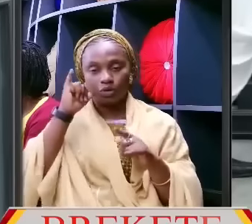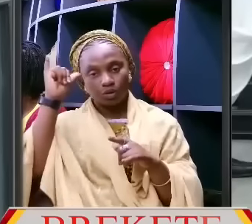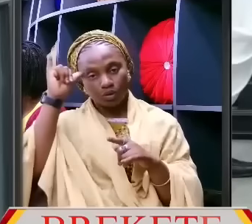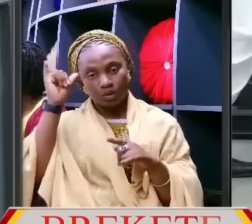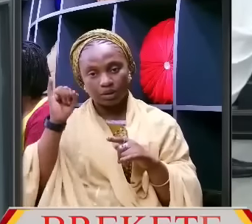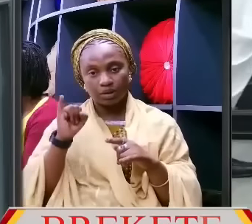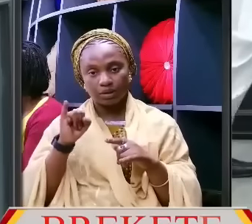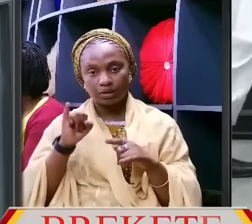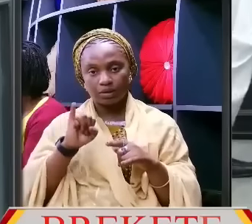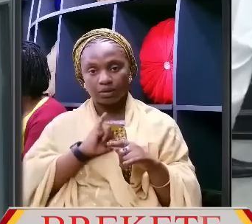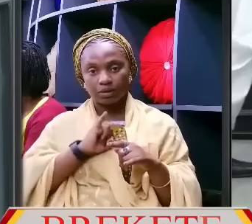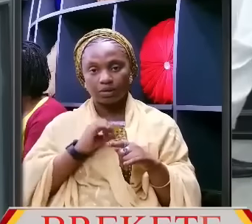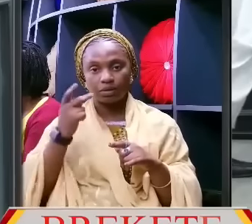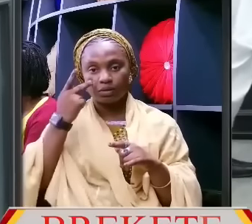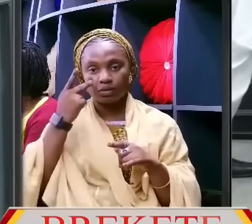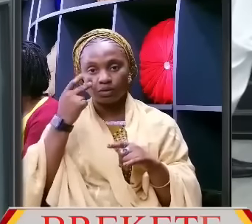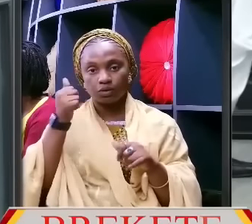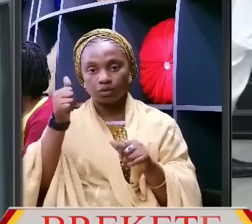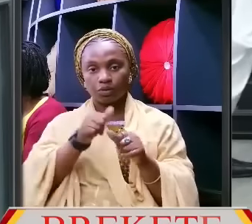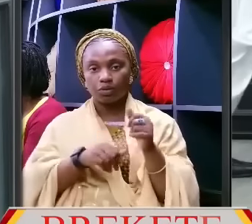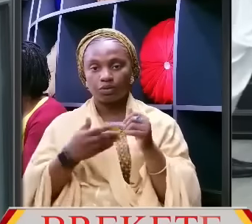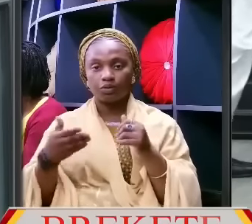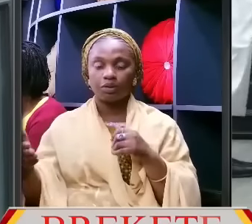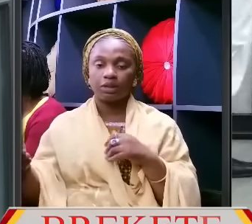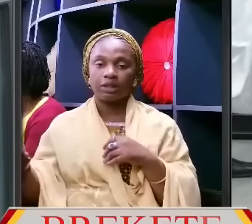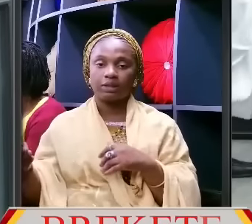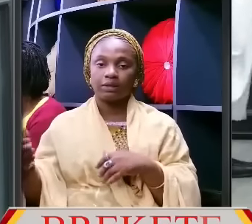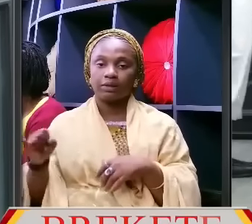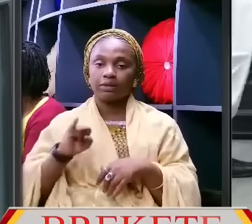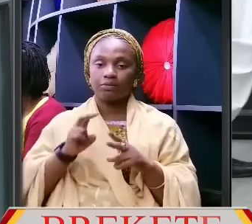top. I watched everything.